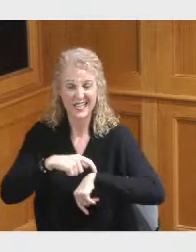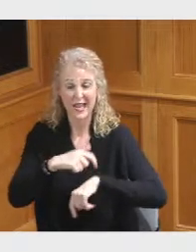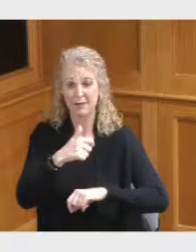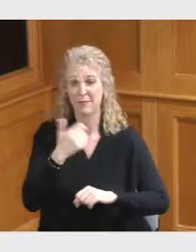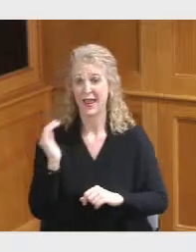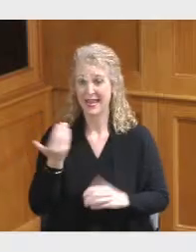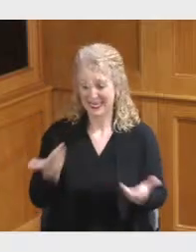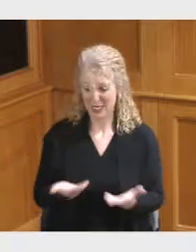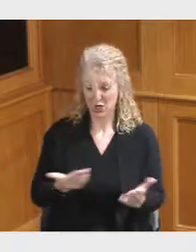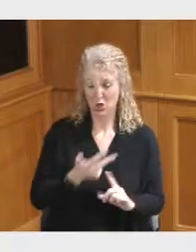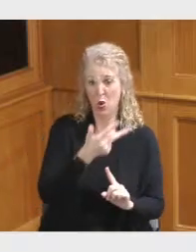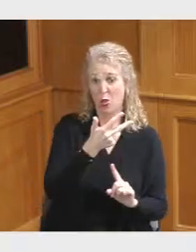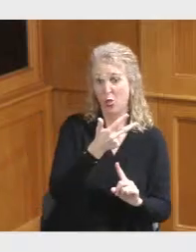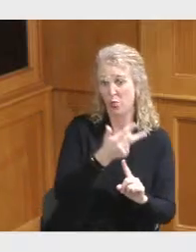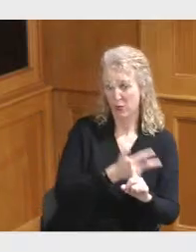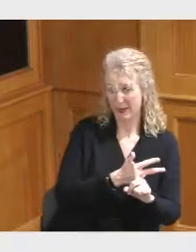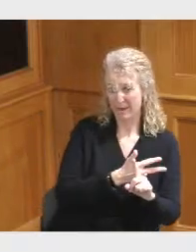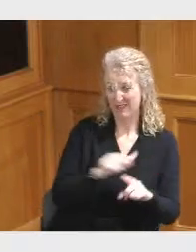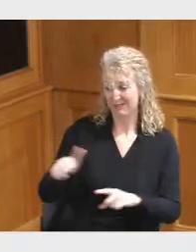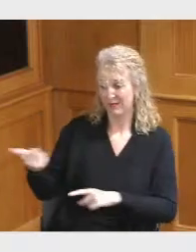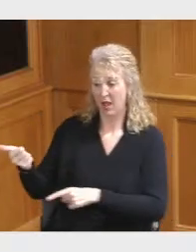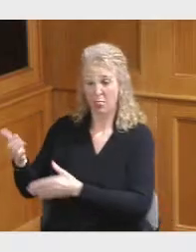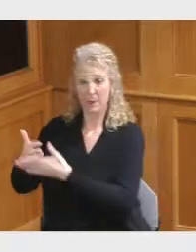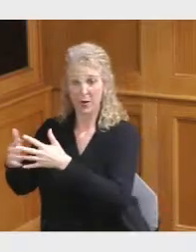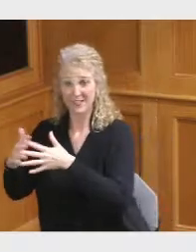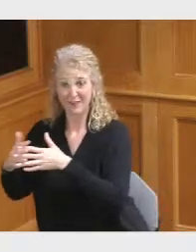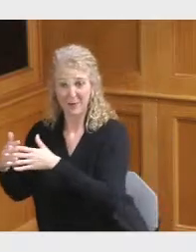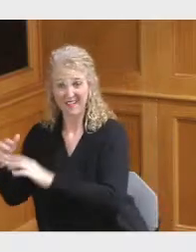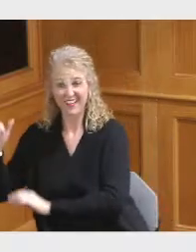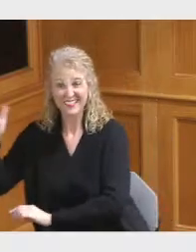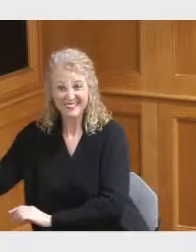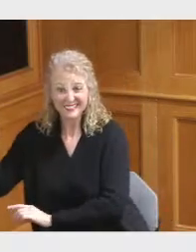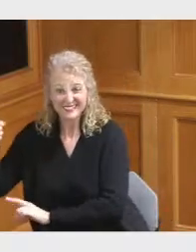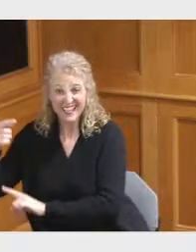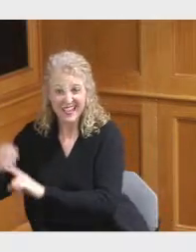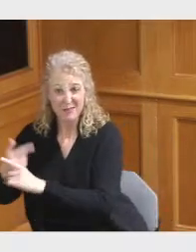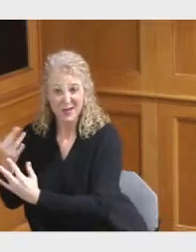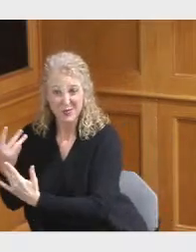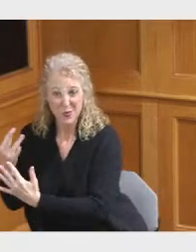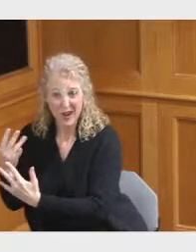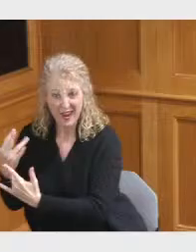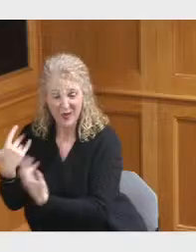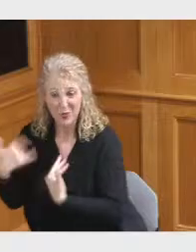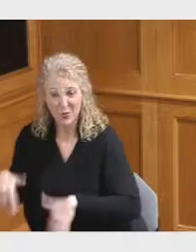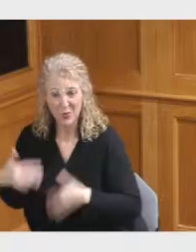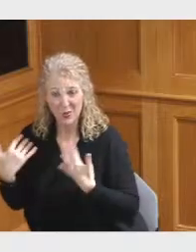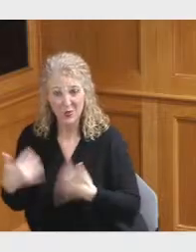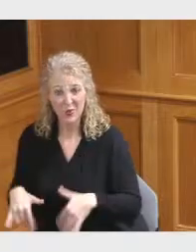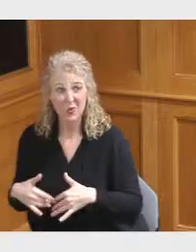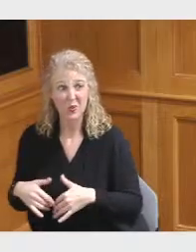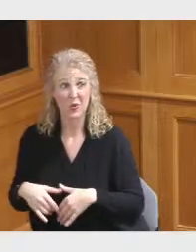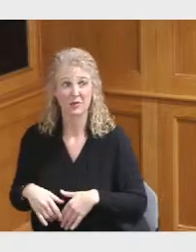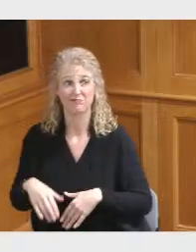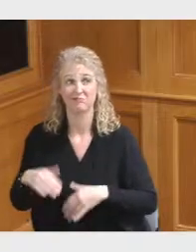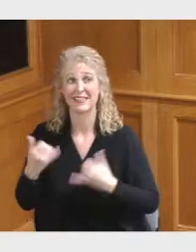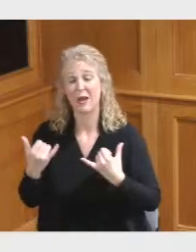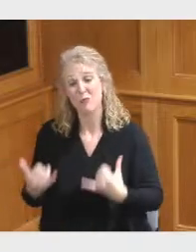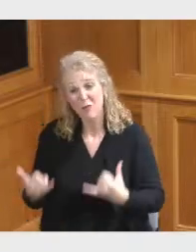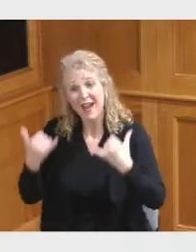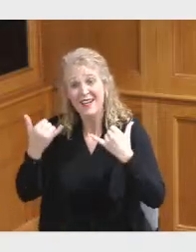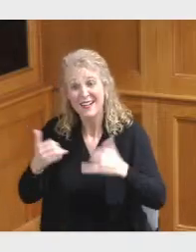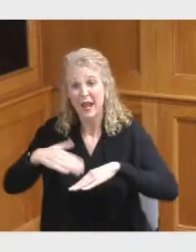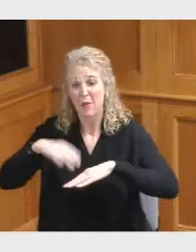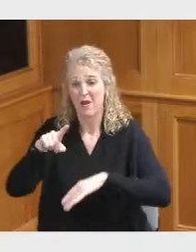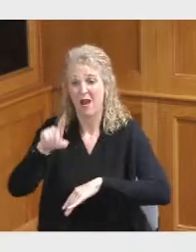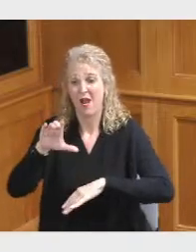months compared to the national average being 10 months. Still, across the country, more than 100,000 people are waiting